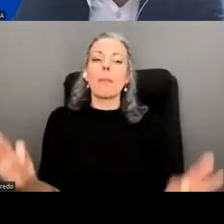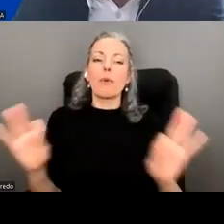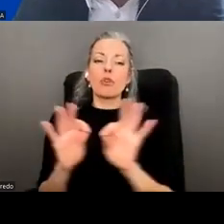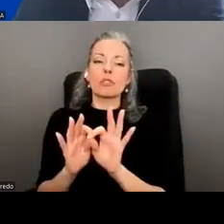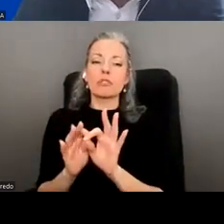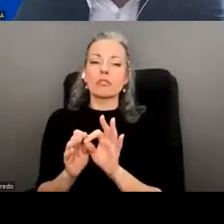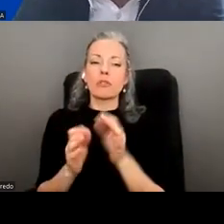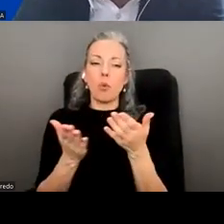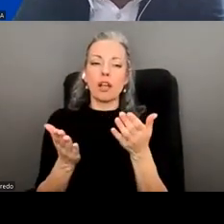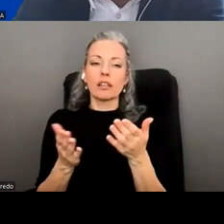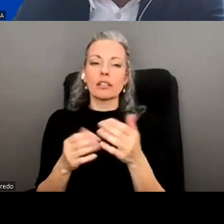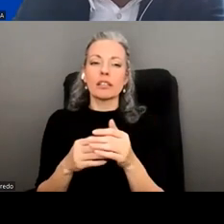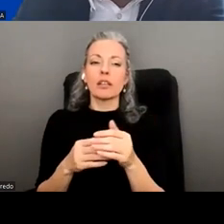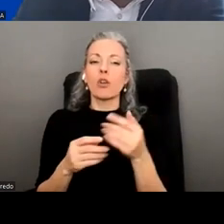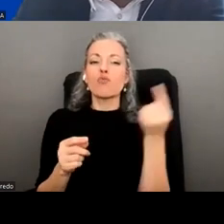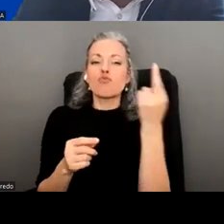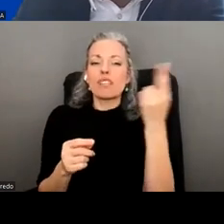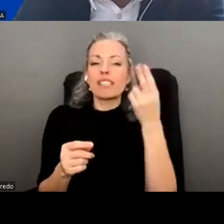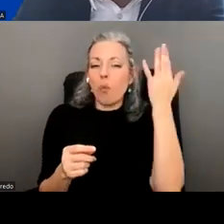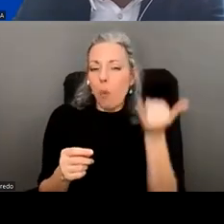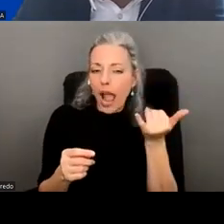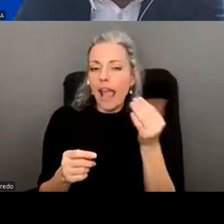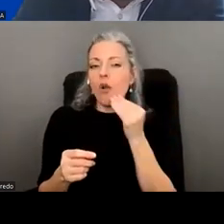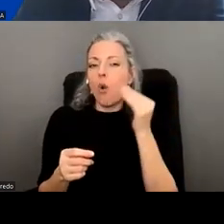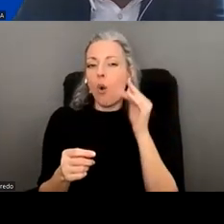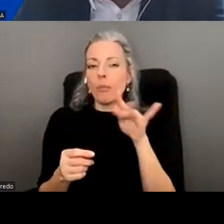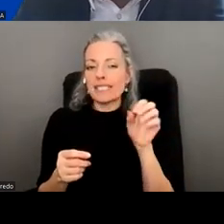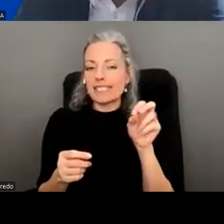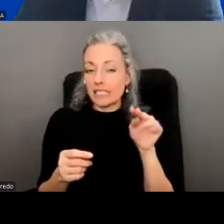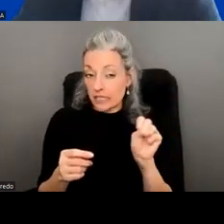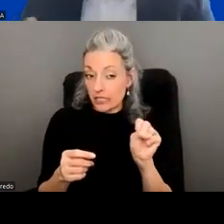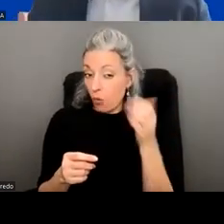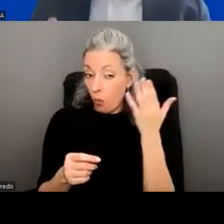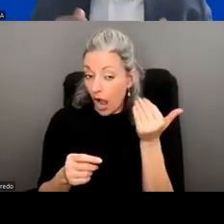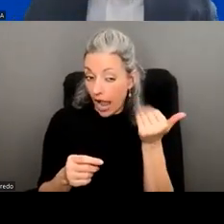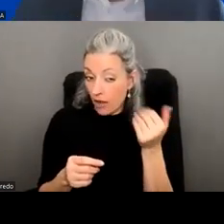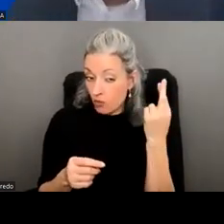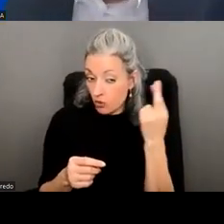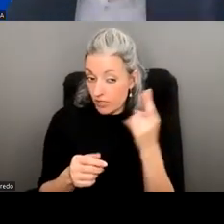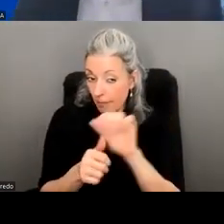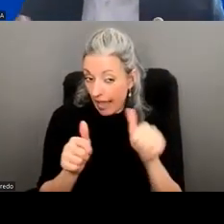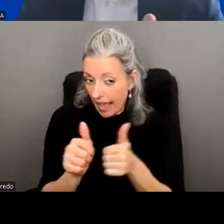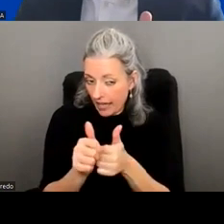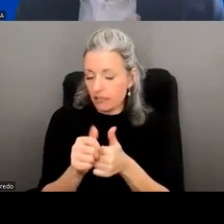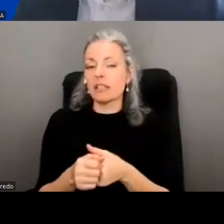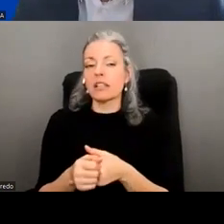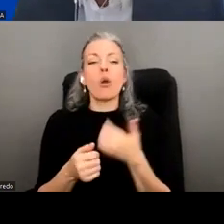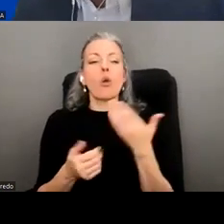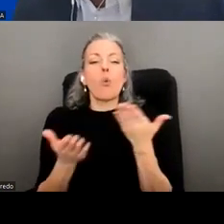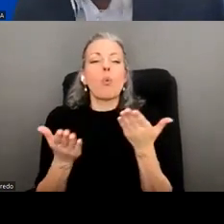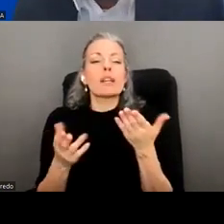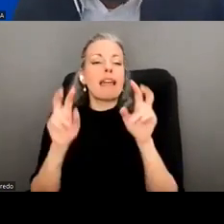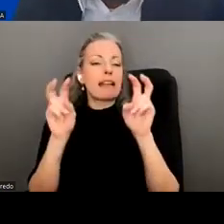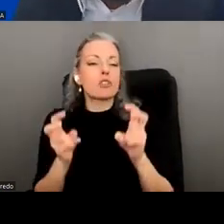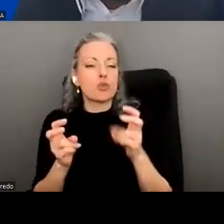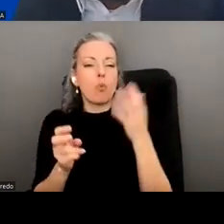potential drivers of homelessness. So that's a really important piece of this exercise as well, and the work groups discussed that quite a bit. What's driving these issues?